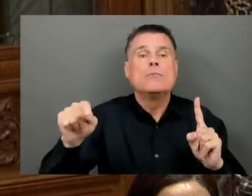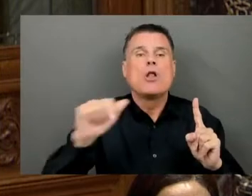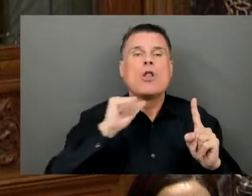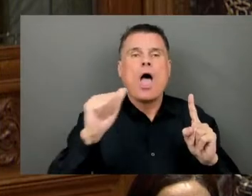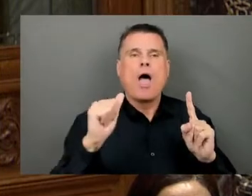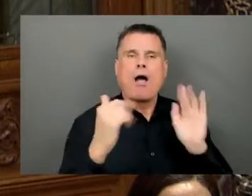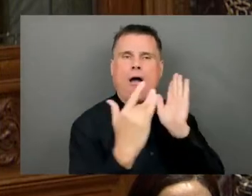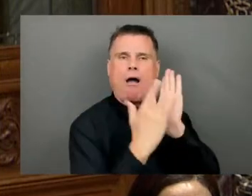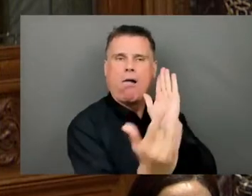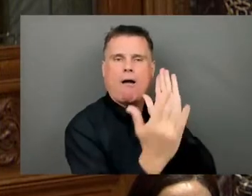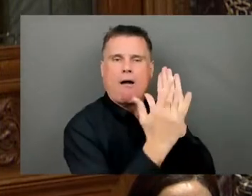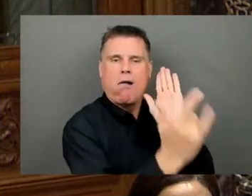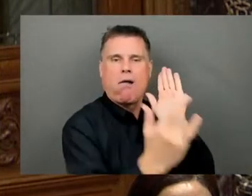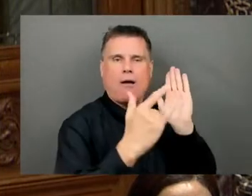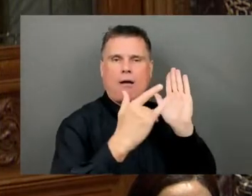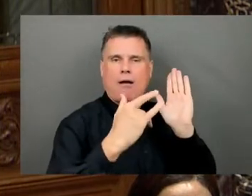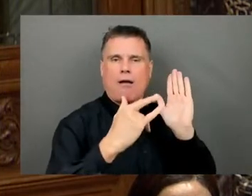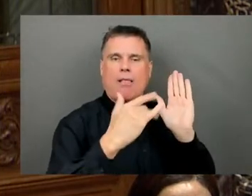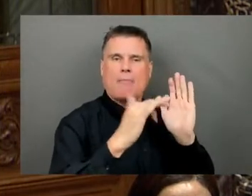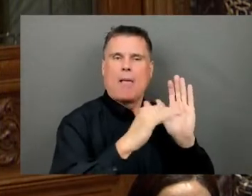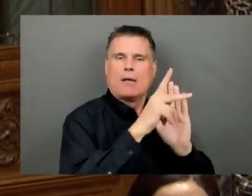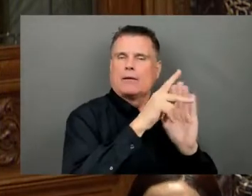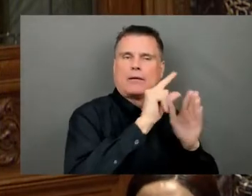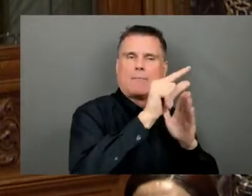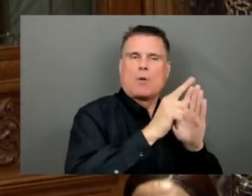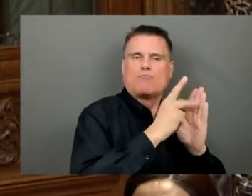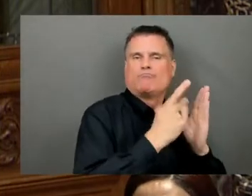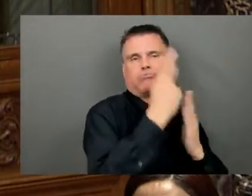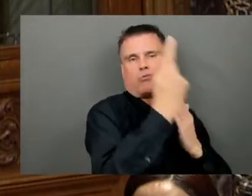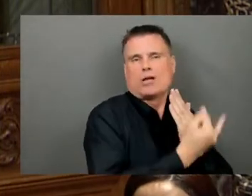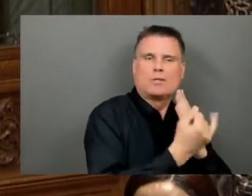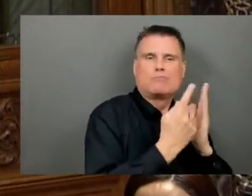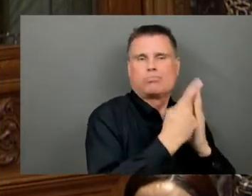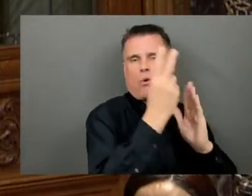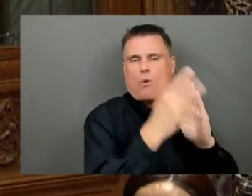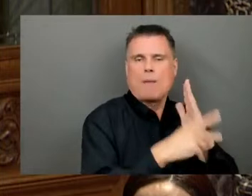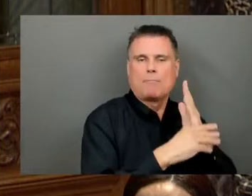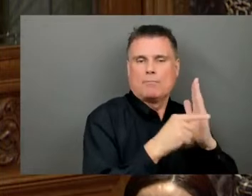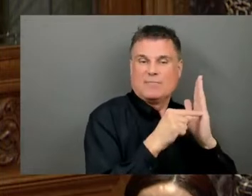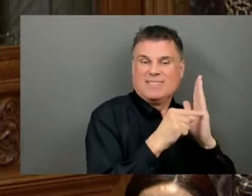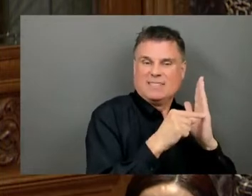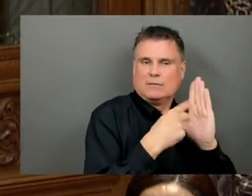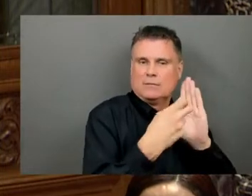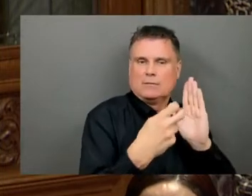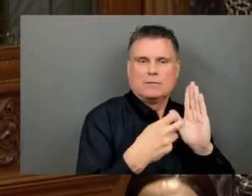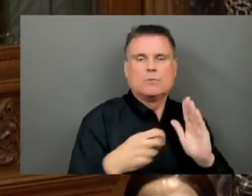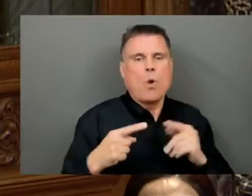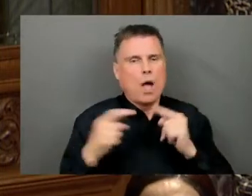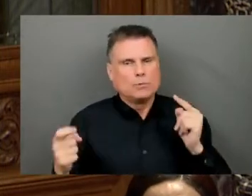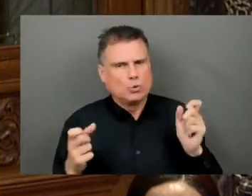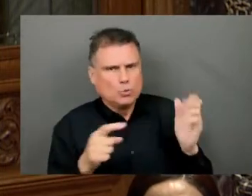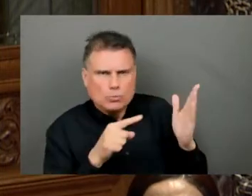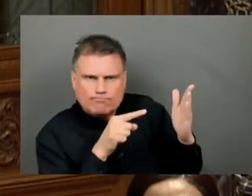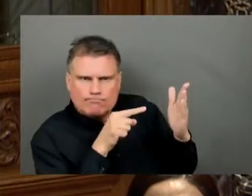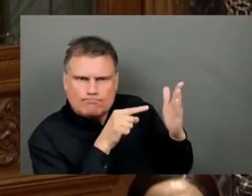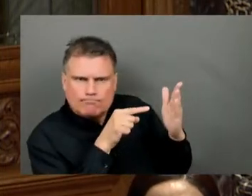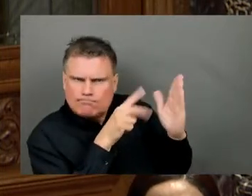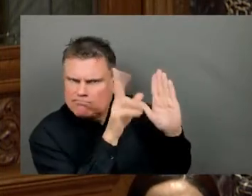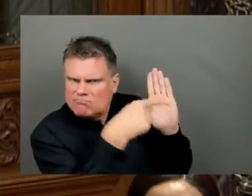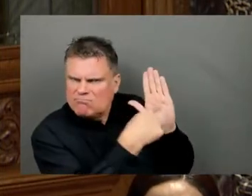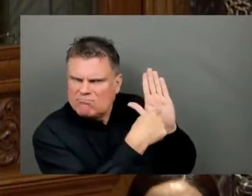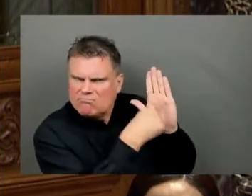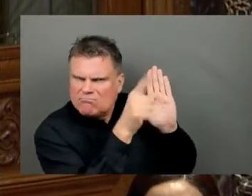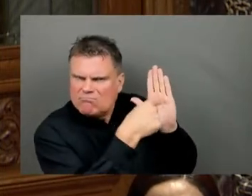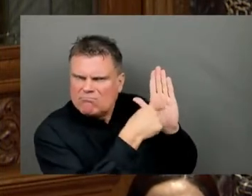programs, being in the position to not only take in the applications, but also adjudicate the